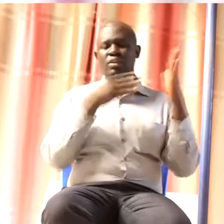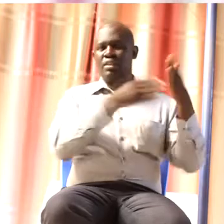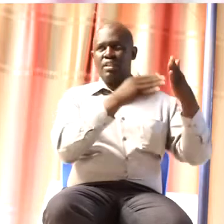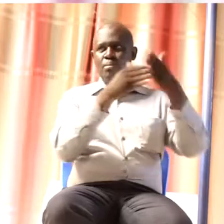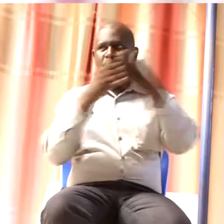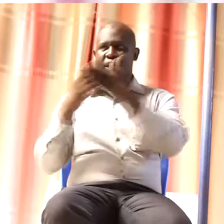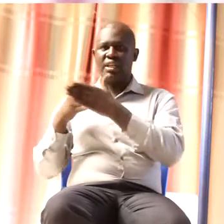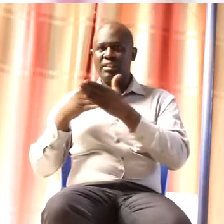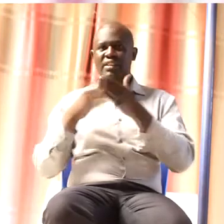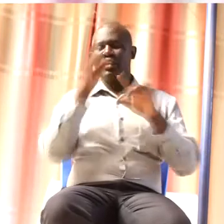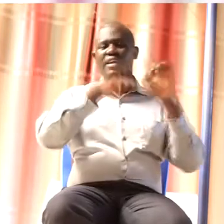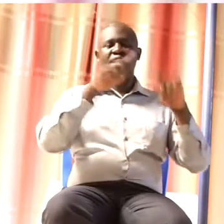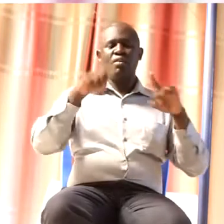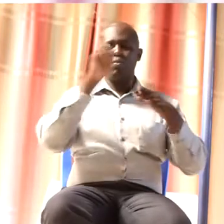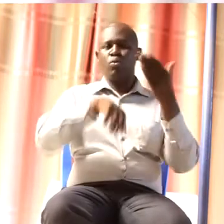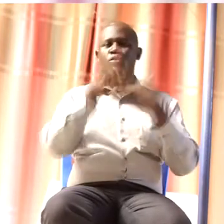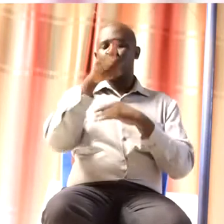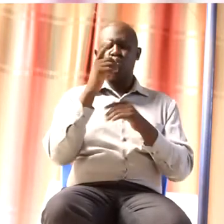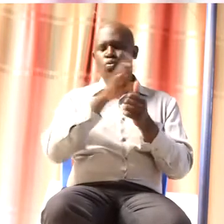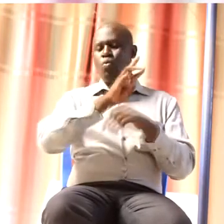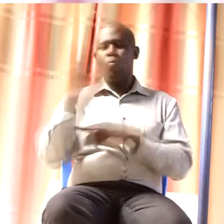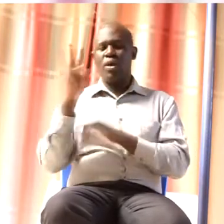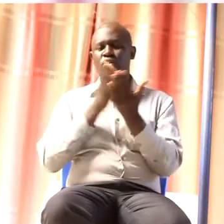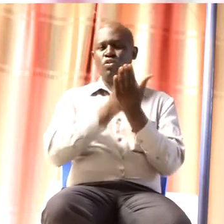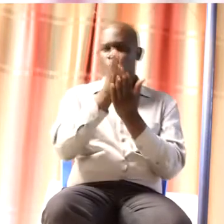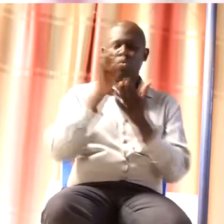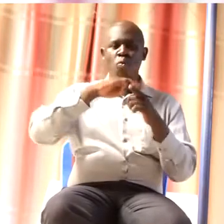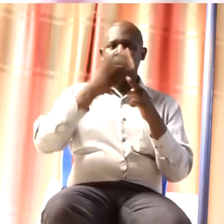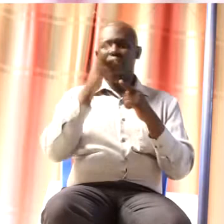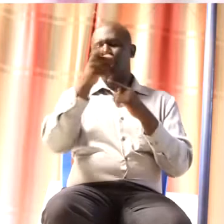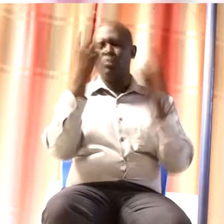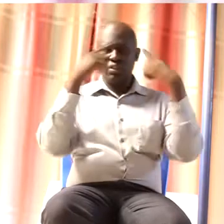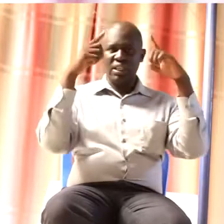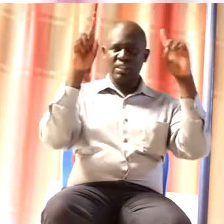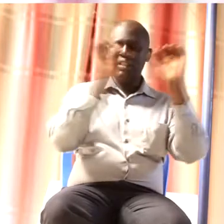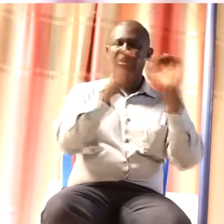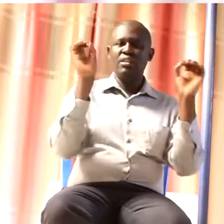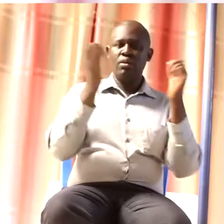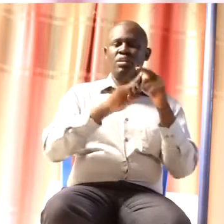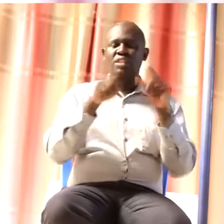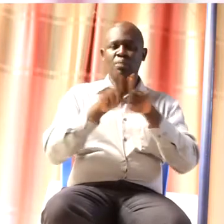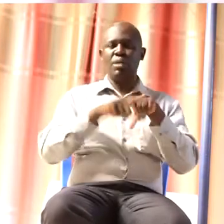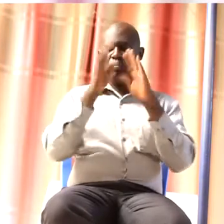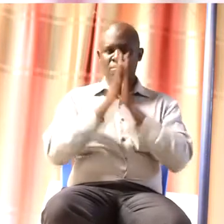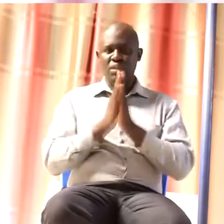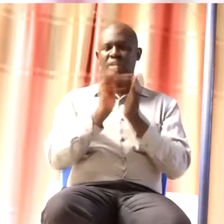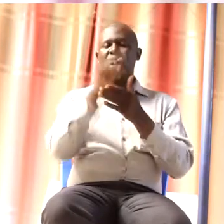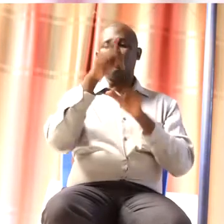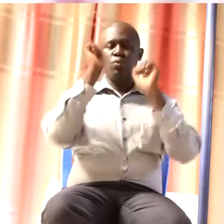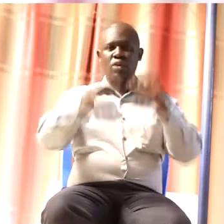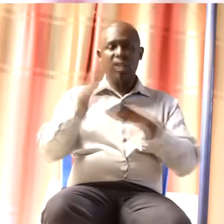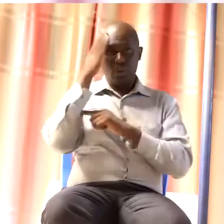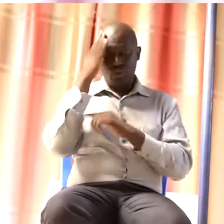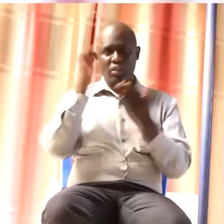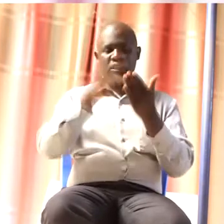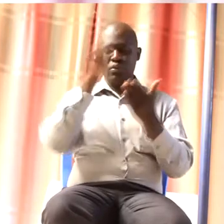barriers, regardless of what you went through, whether you did not succeed, I pray that you may know that this is a new